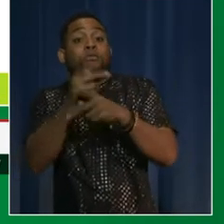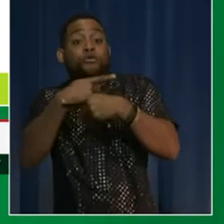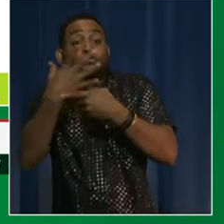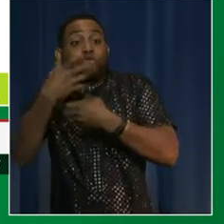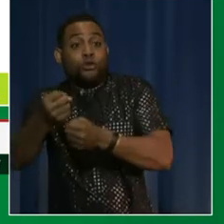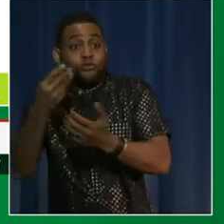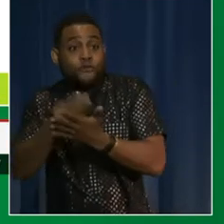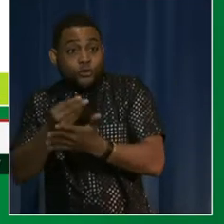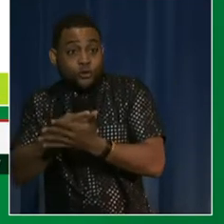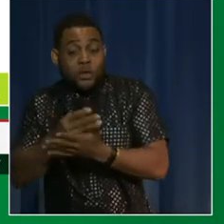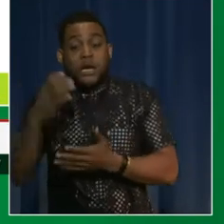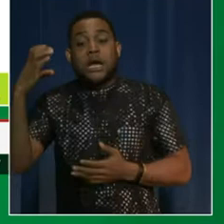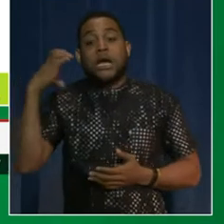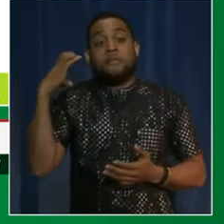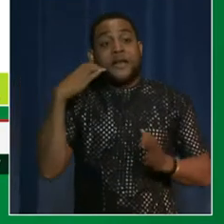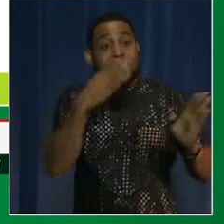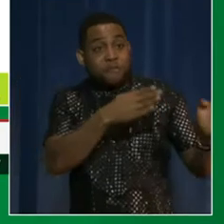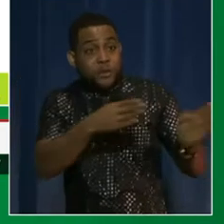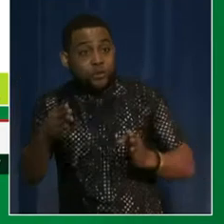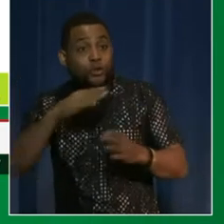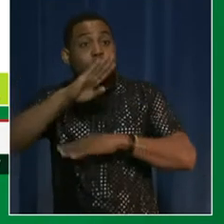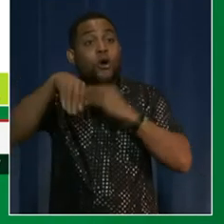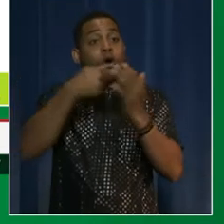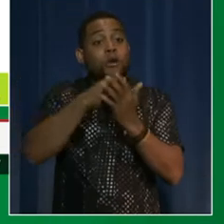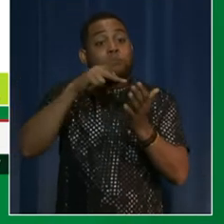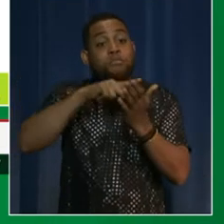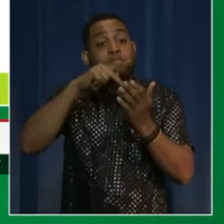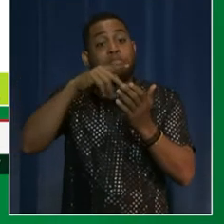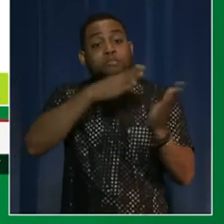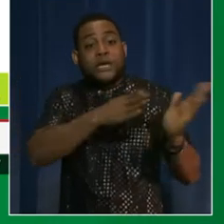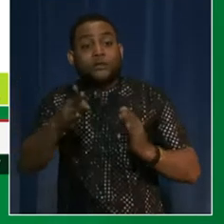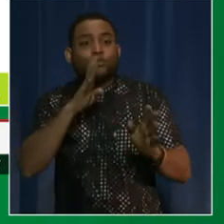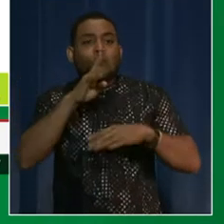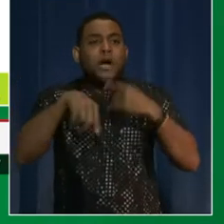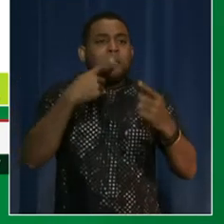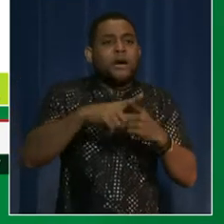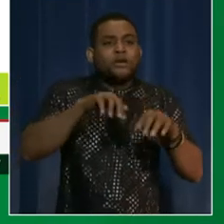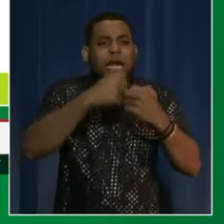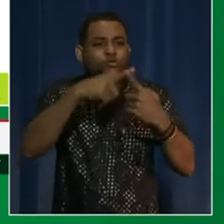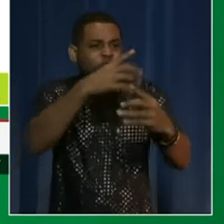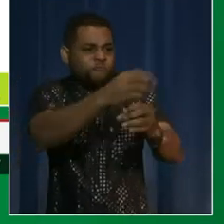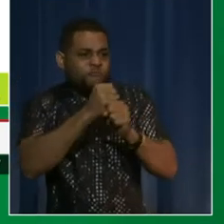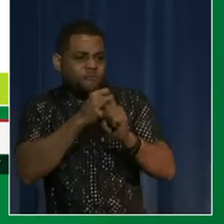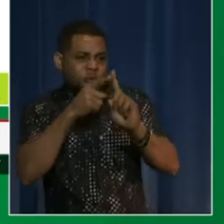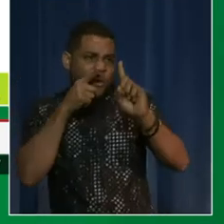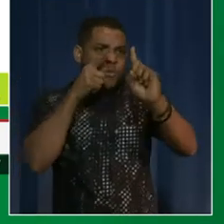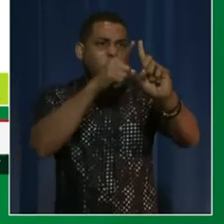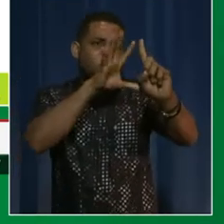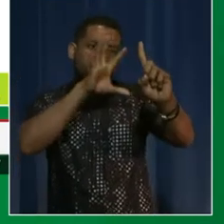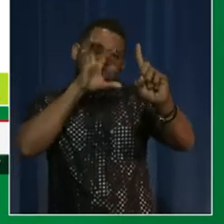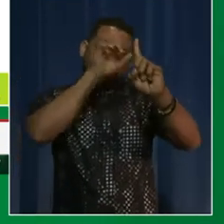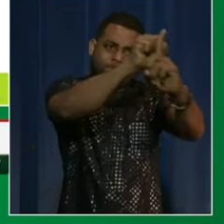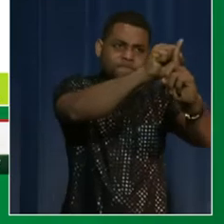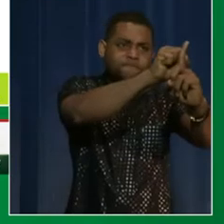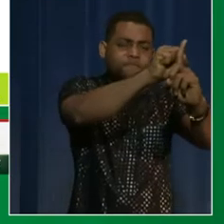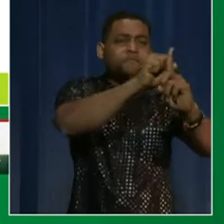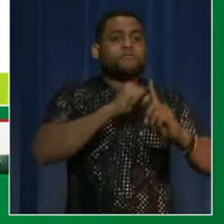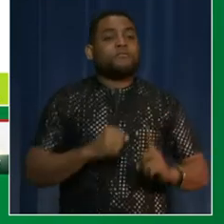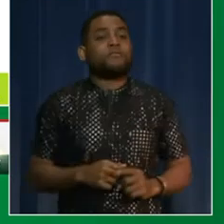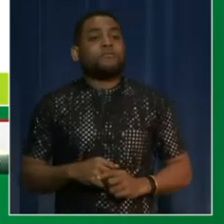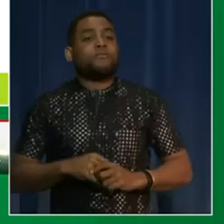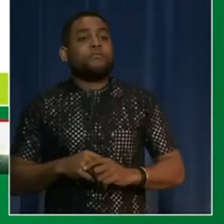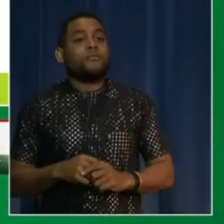that we're going to talk about today are how we get to where we need to go. So today we're going to give a lot of